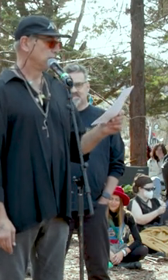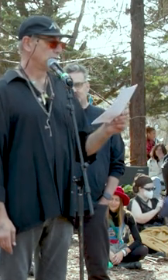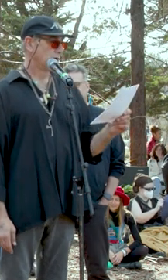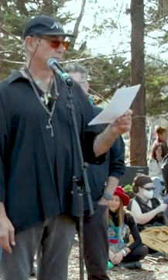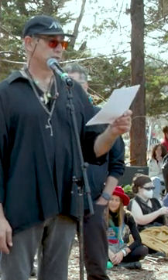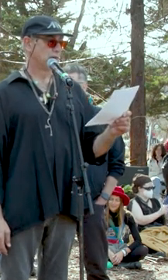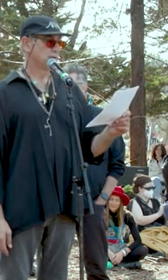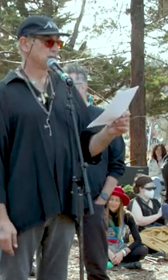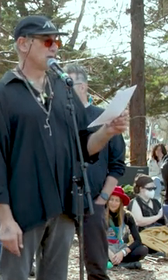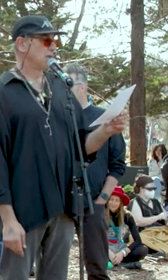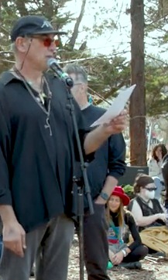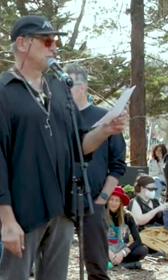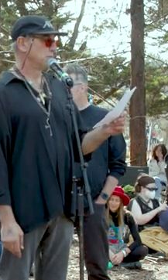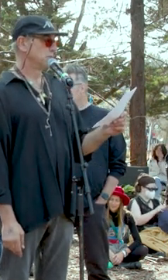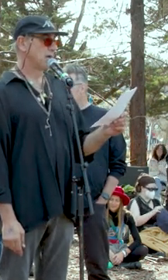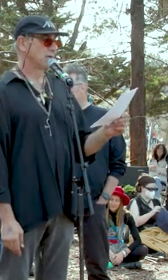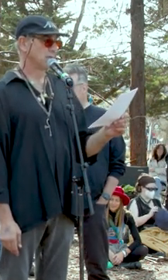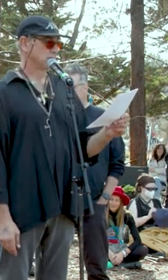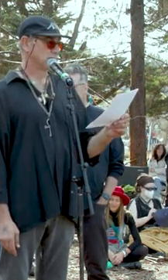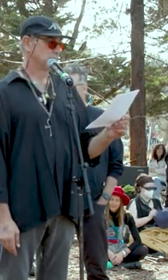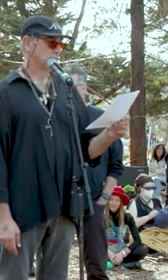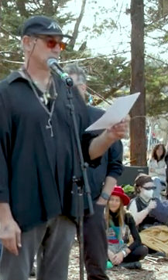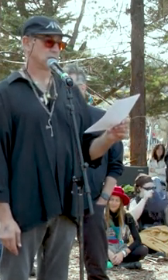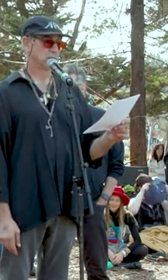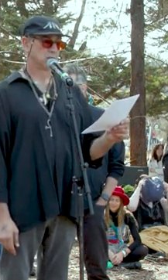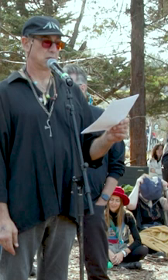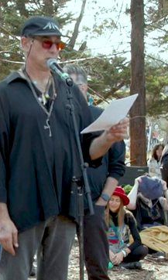Muhammad Amjad Salam Dadas.